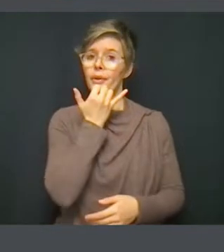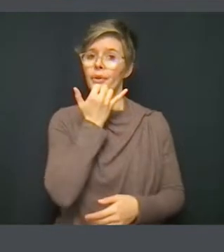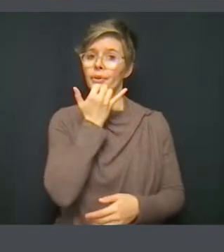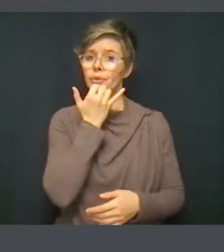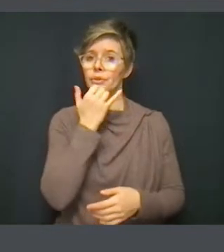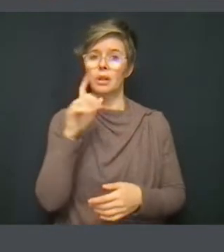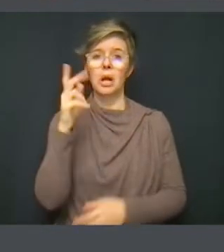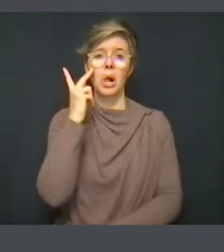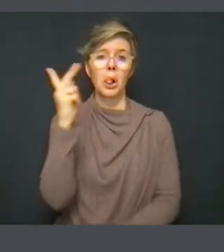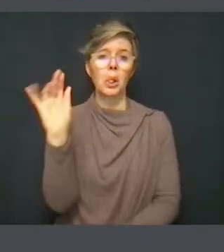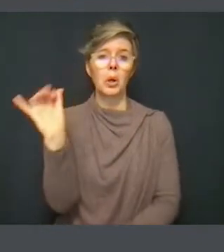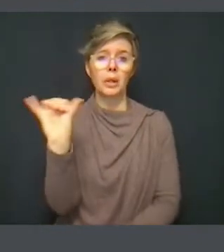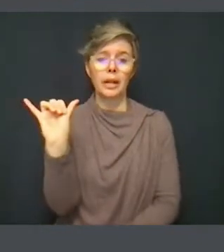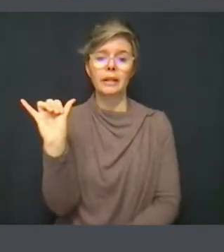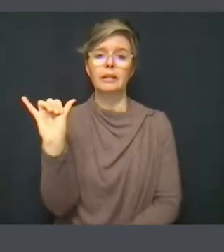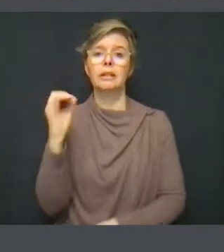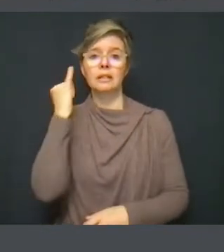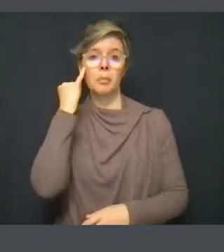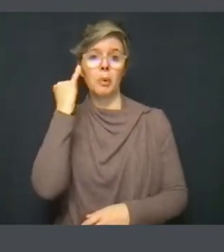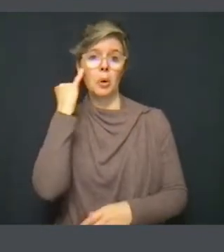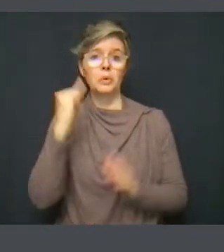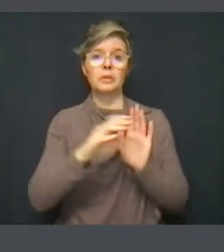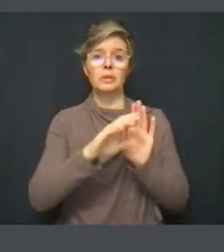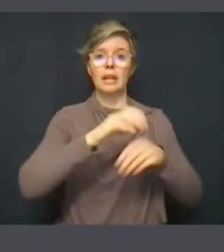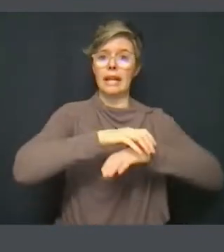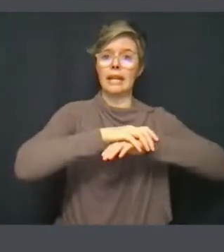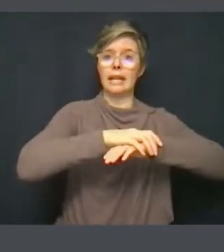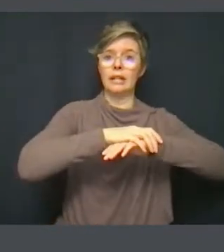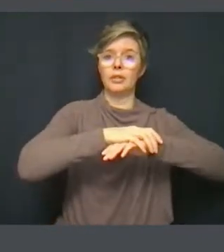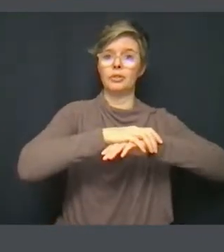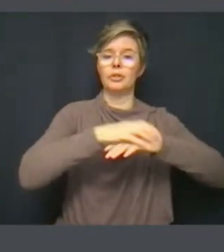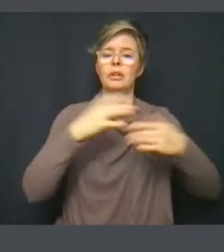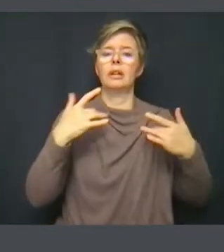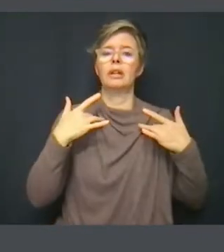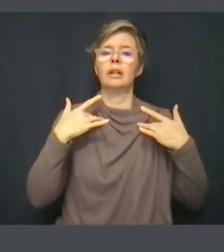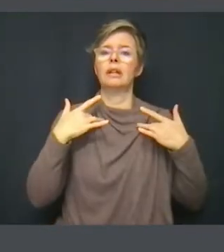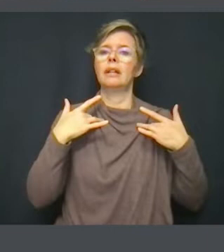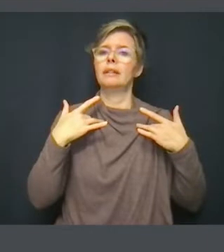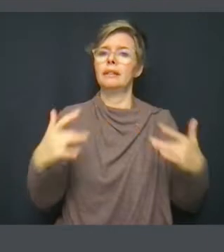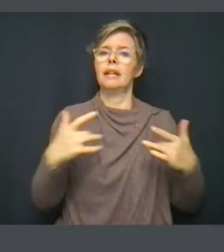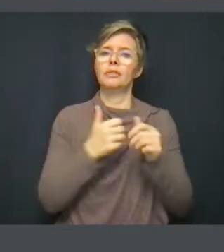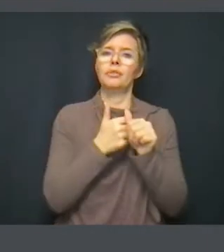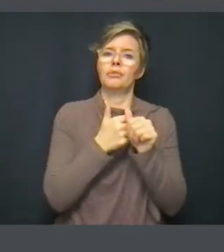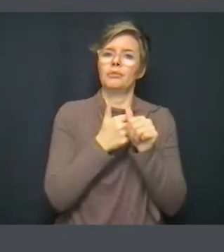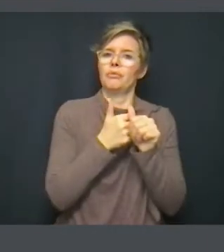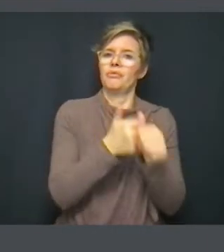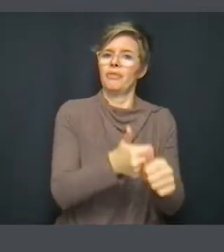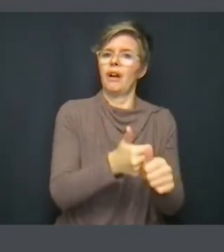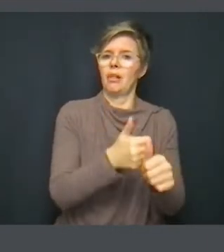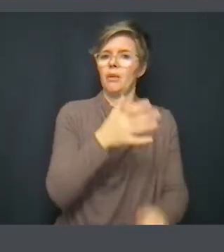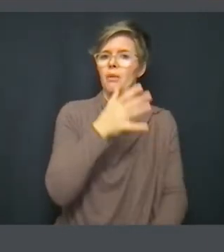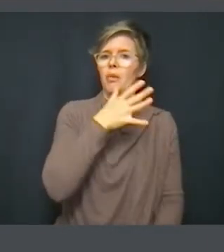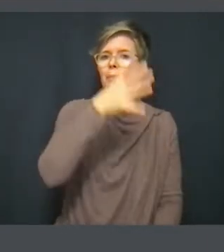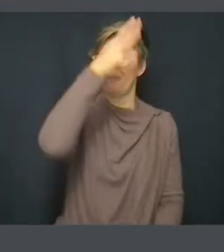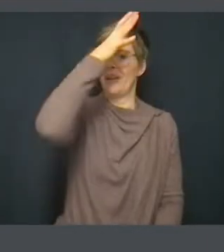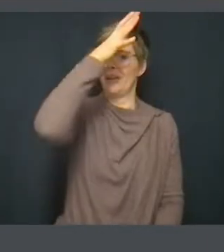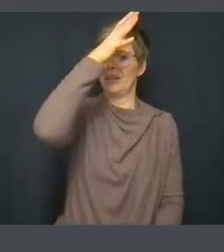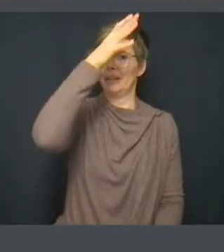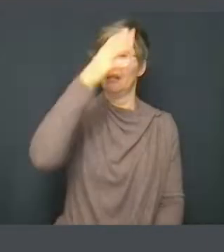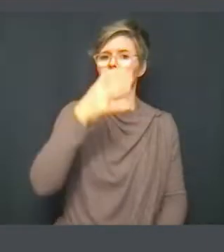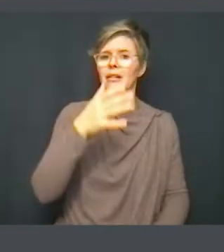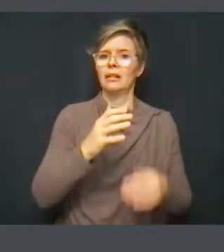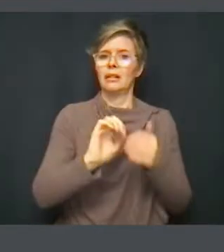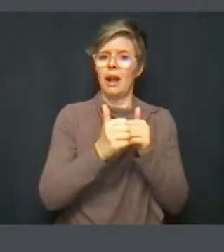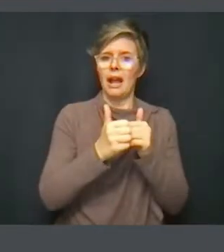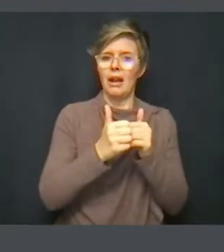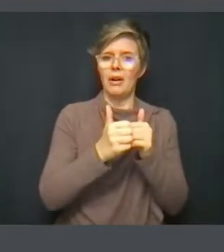example, like in their English, they're likely heavily influenced to some degree by the pairing, right? So is it Spanish English, or